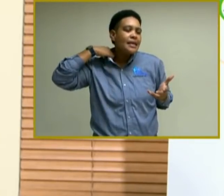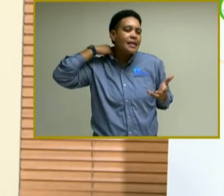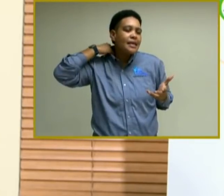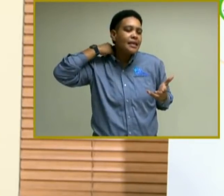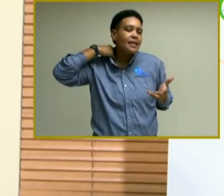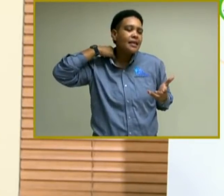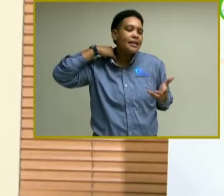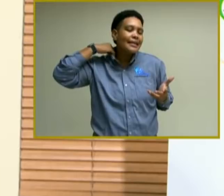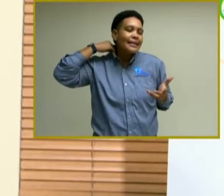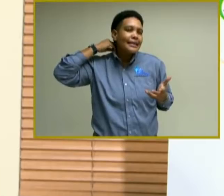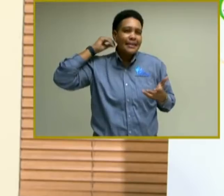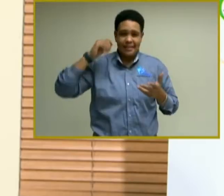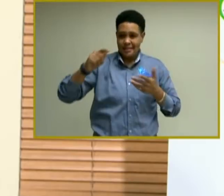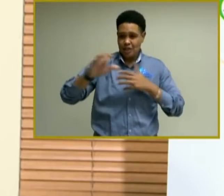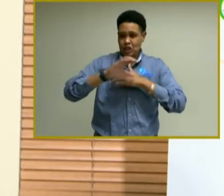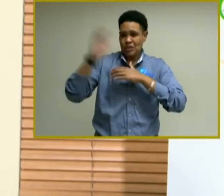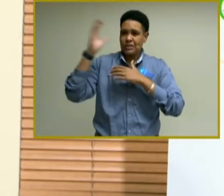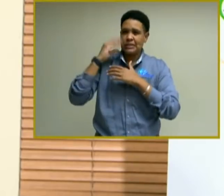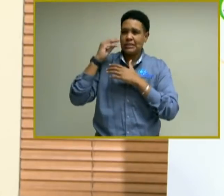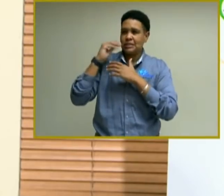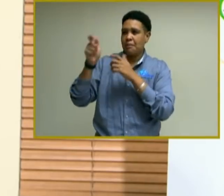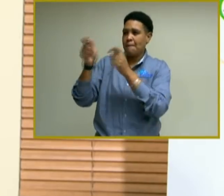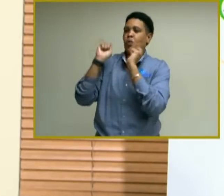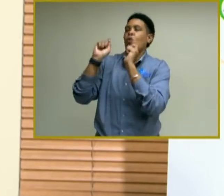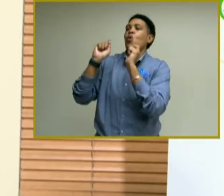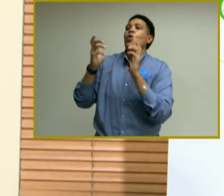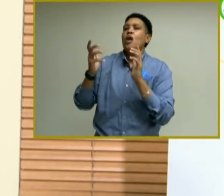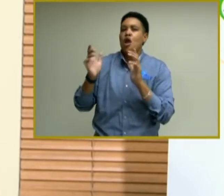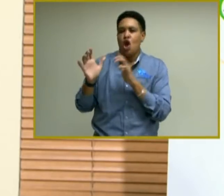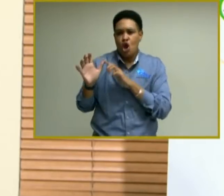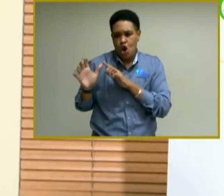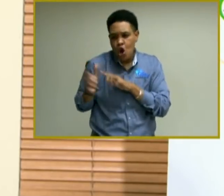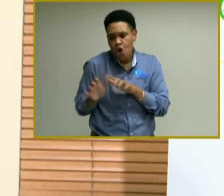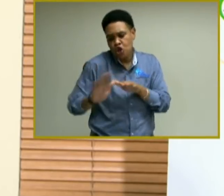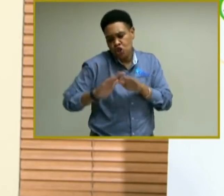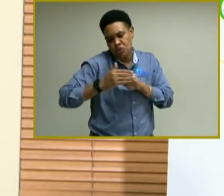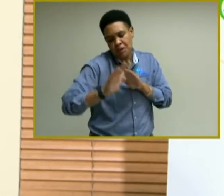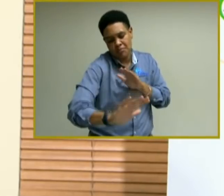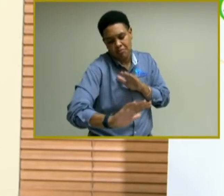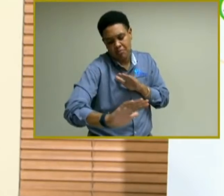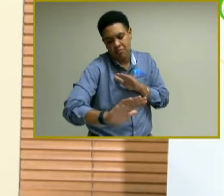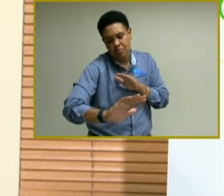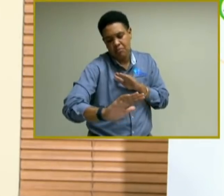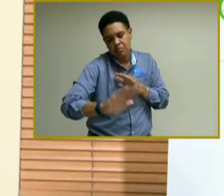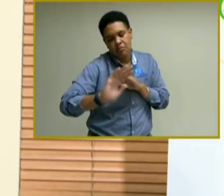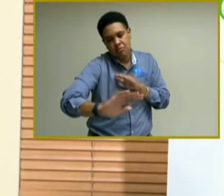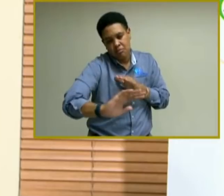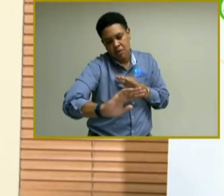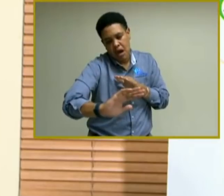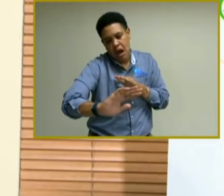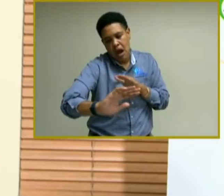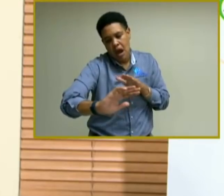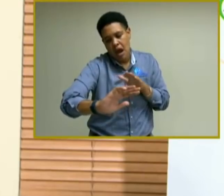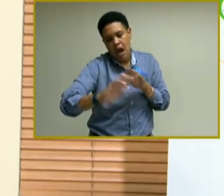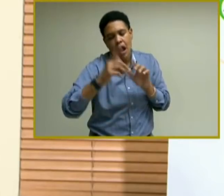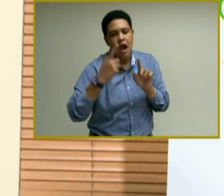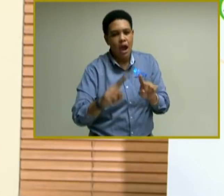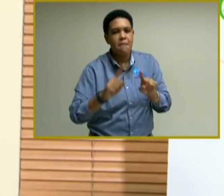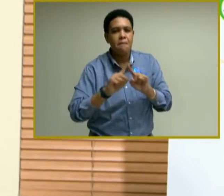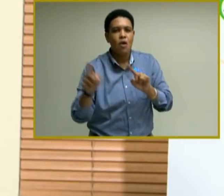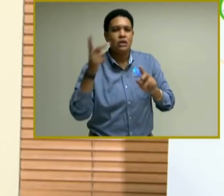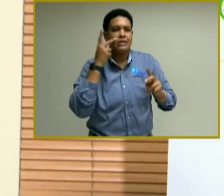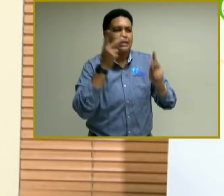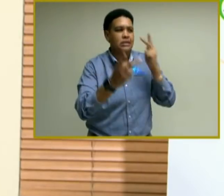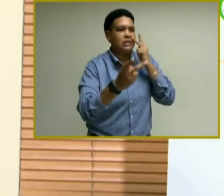our Christmas experience, culture of Christmas, and the incidence